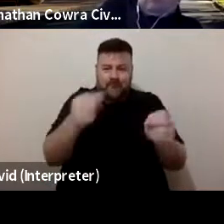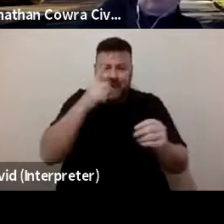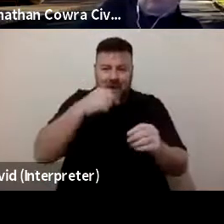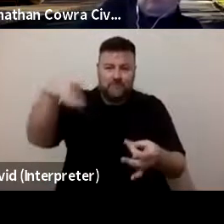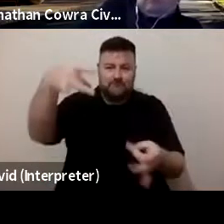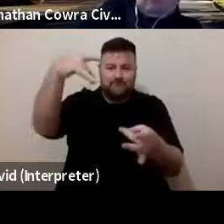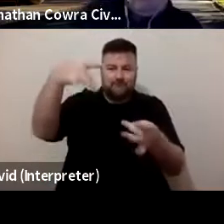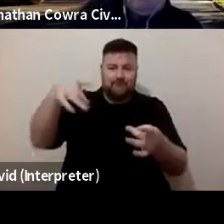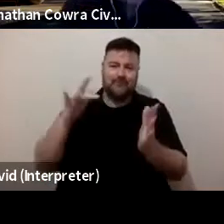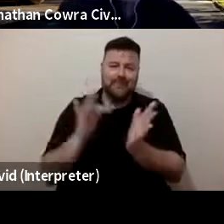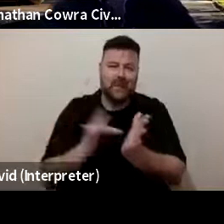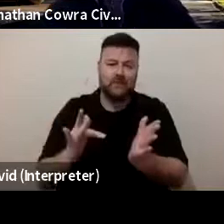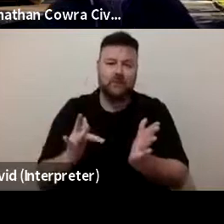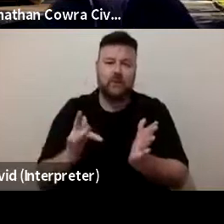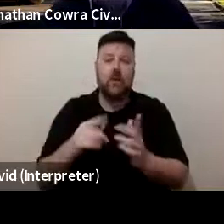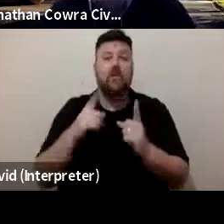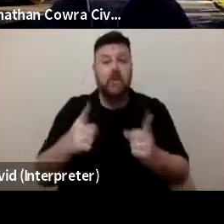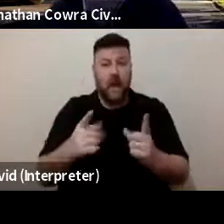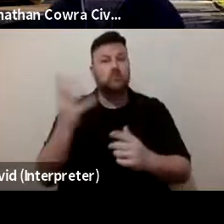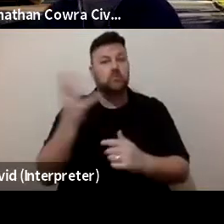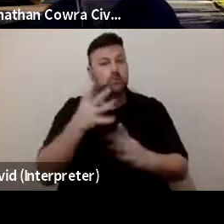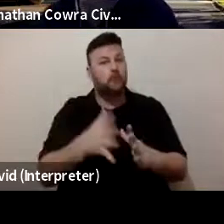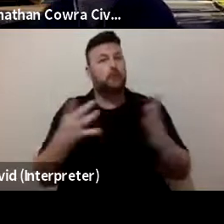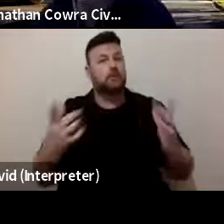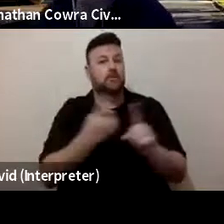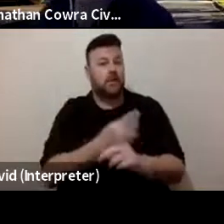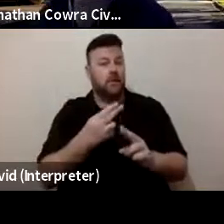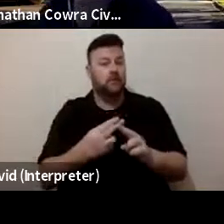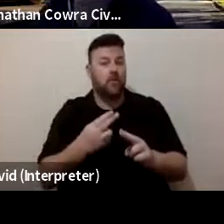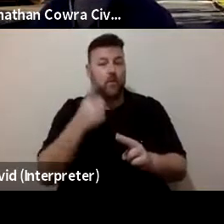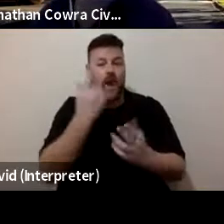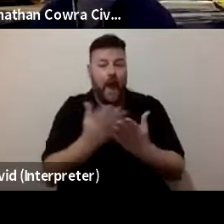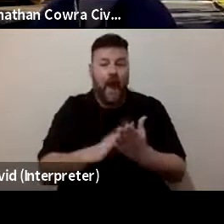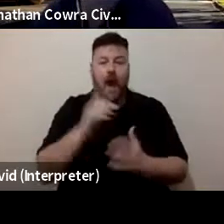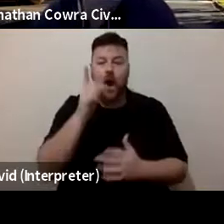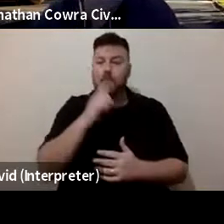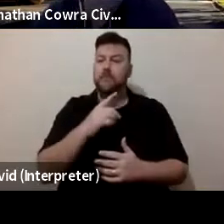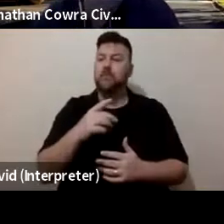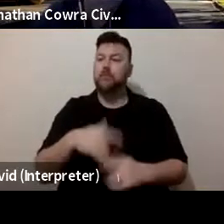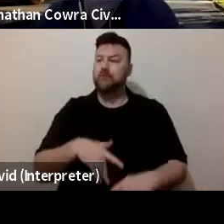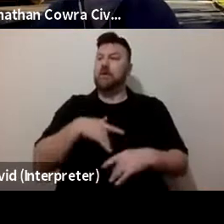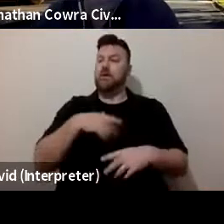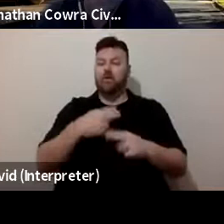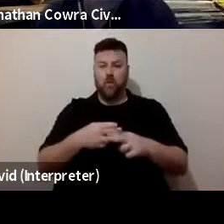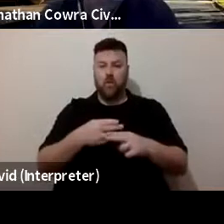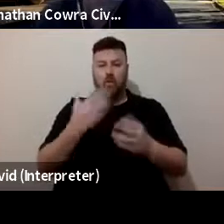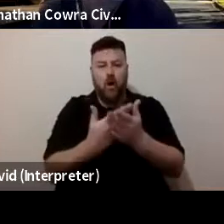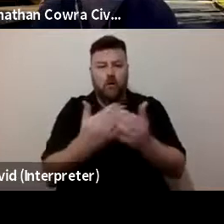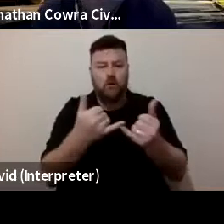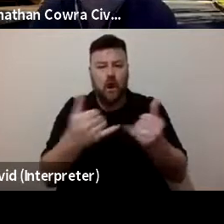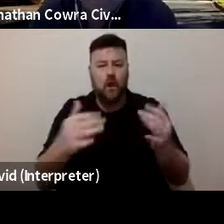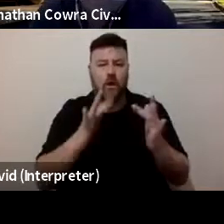really had a big change on the way that people experienced the digital. And so just reflecting back on your original question,